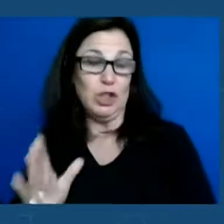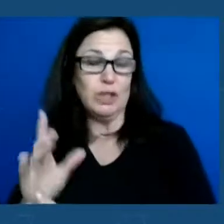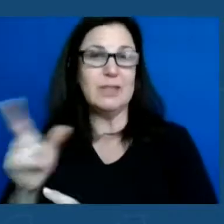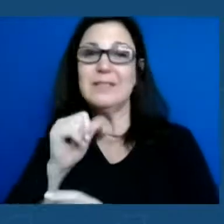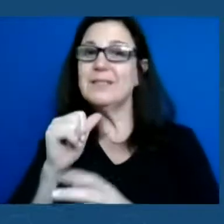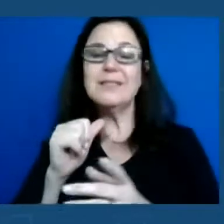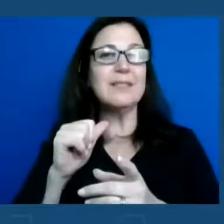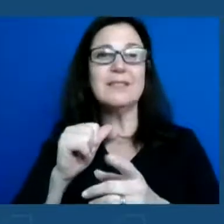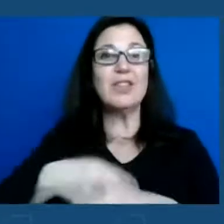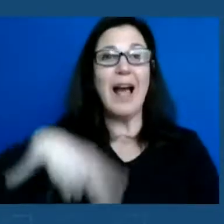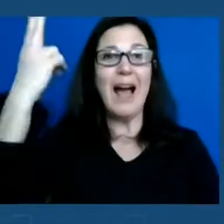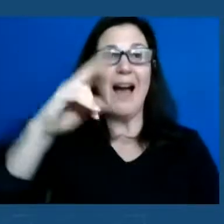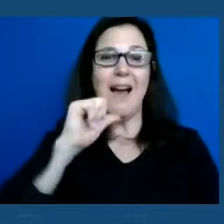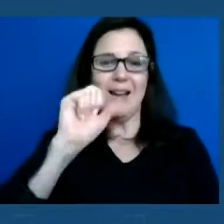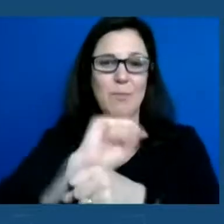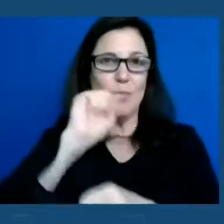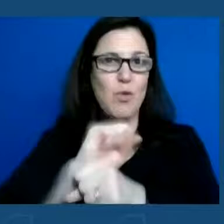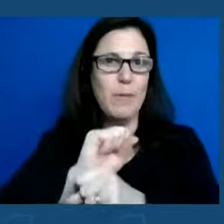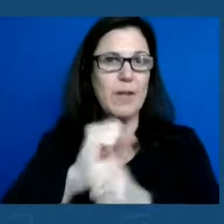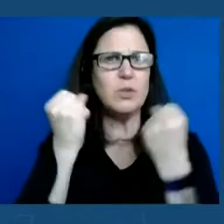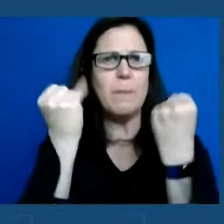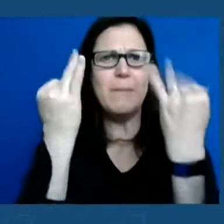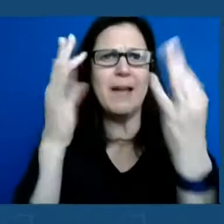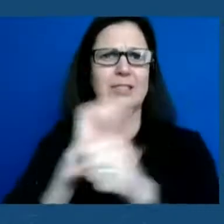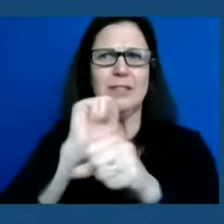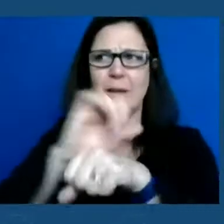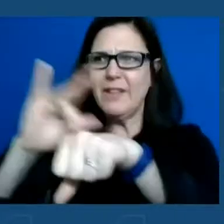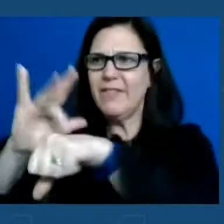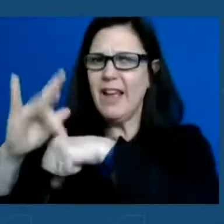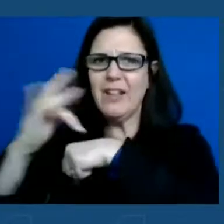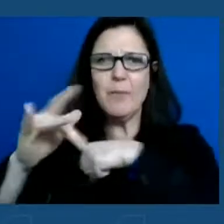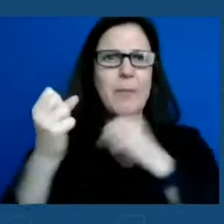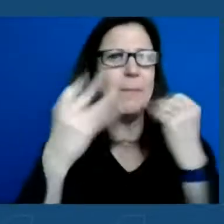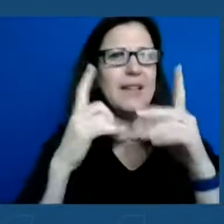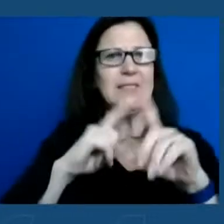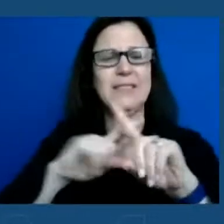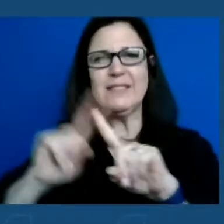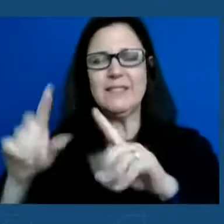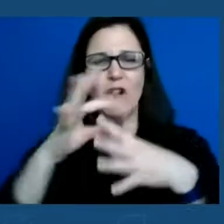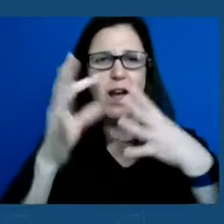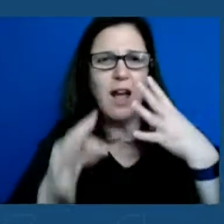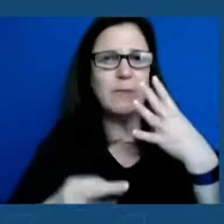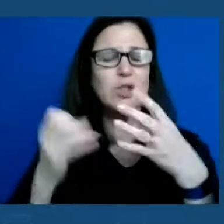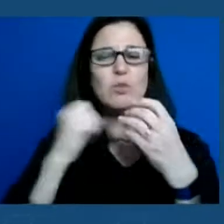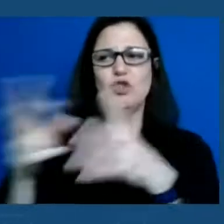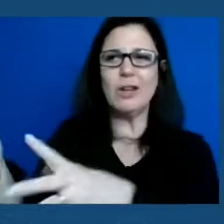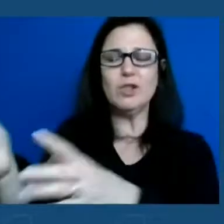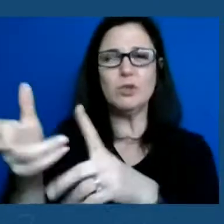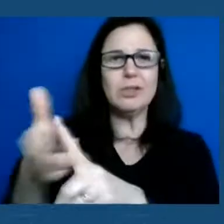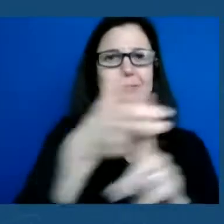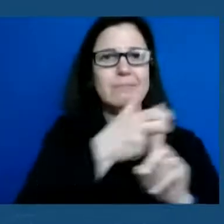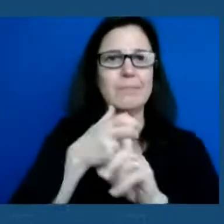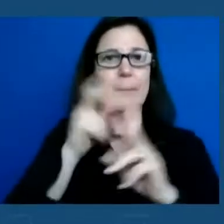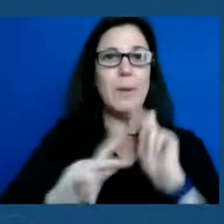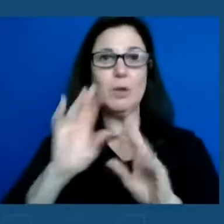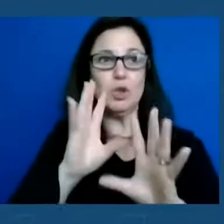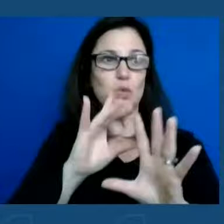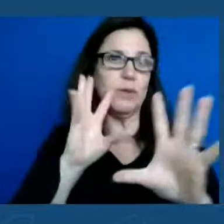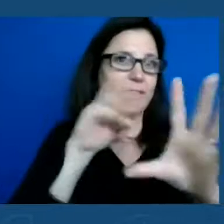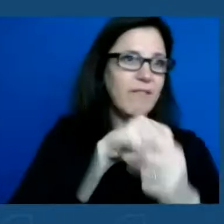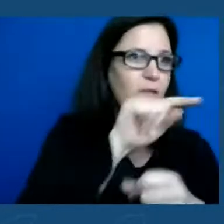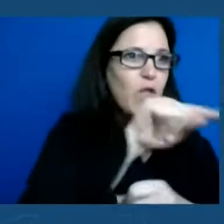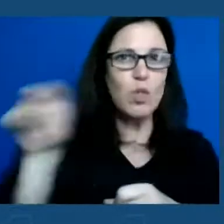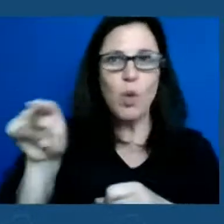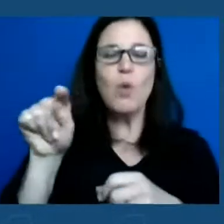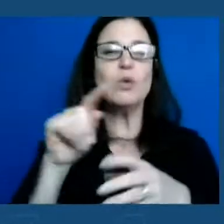unemployment. There's no jobs. There's a lot of jobs out there. There's a lot of options for people. And as we're trying to attract more people to go into these professions, we have to let them know that they